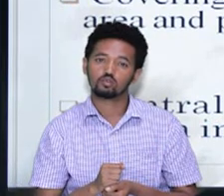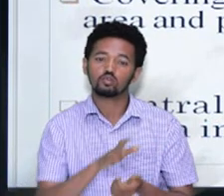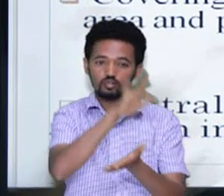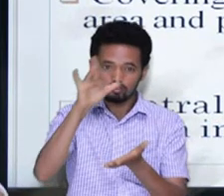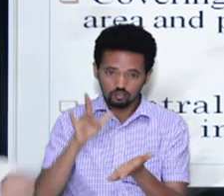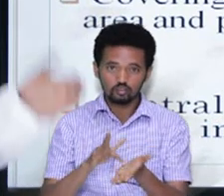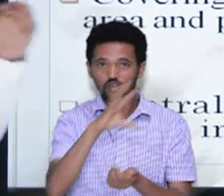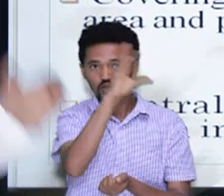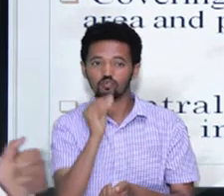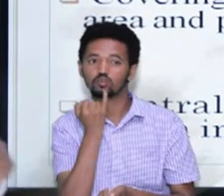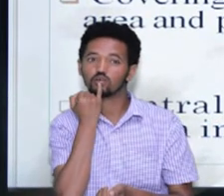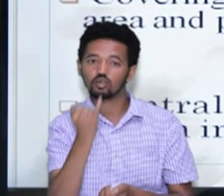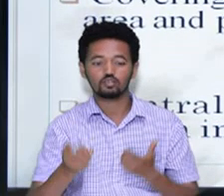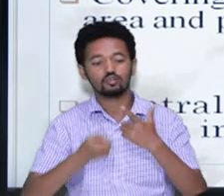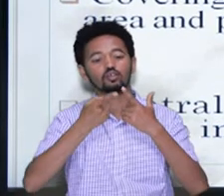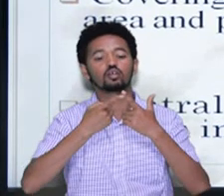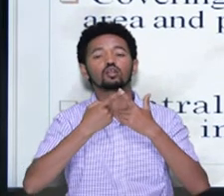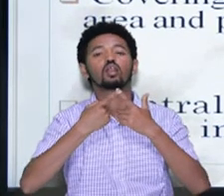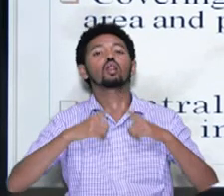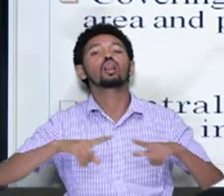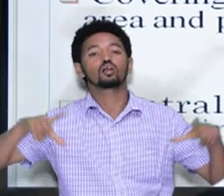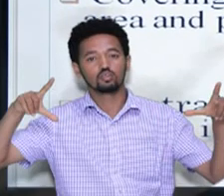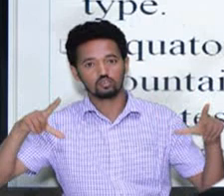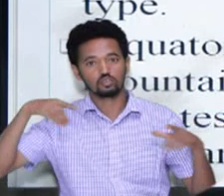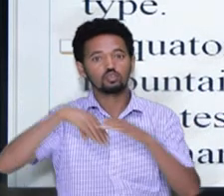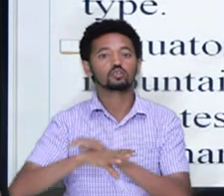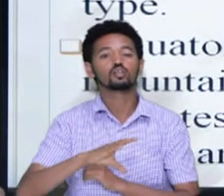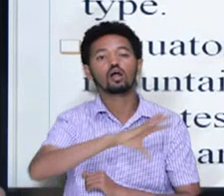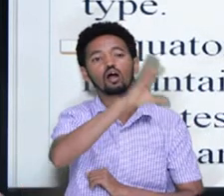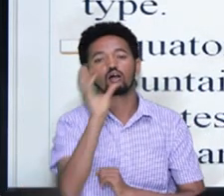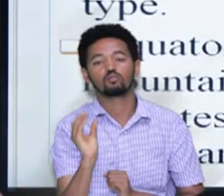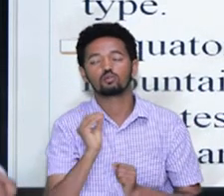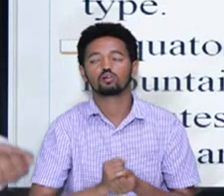Central Africa is the second largest in Africa.